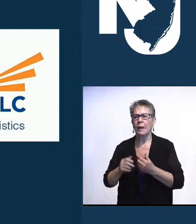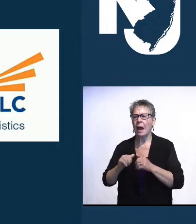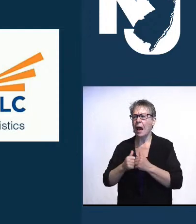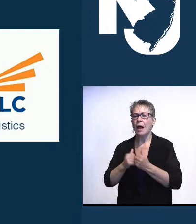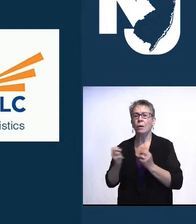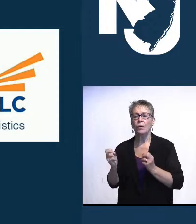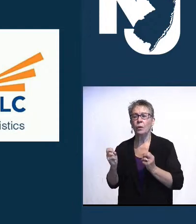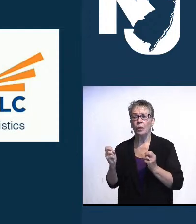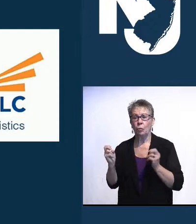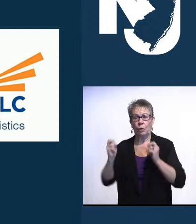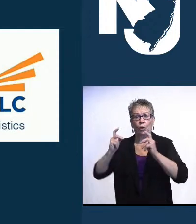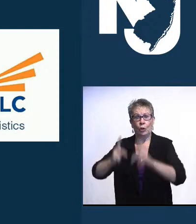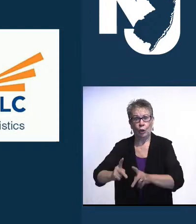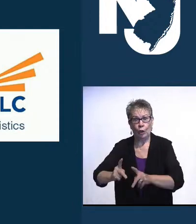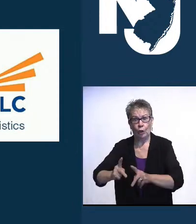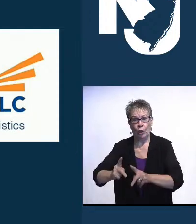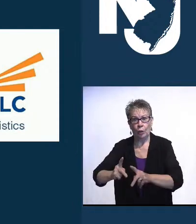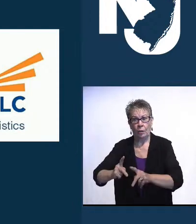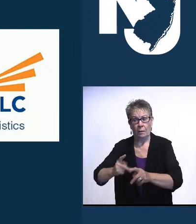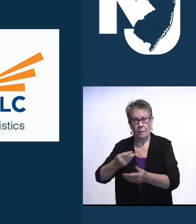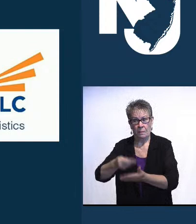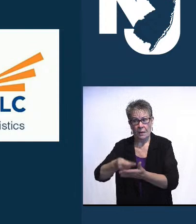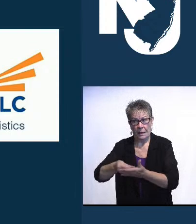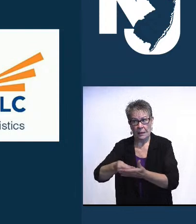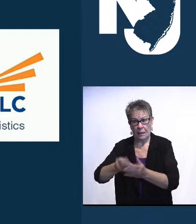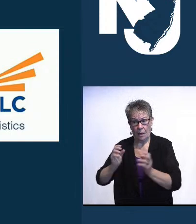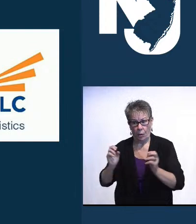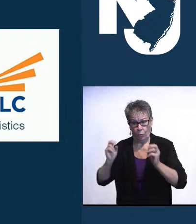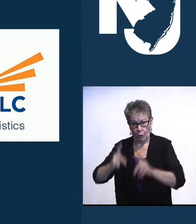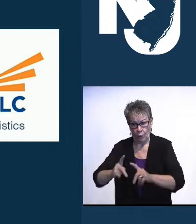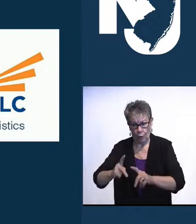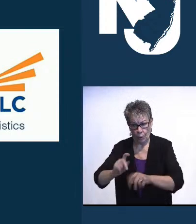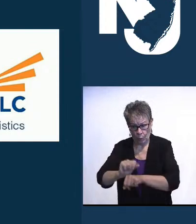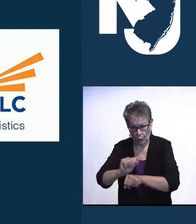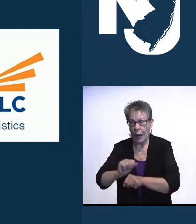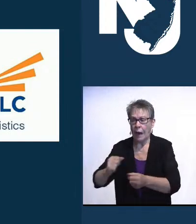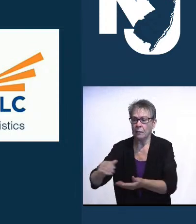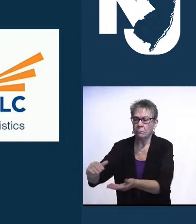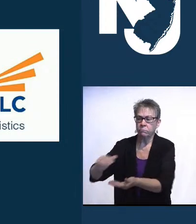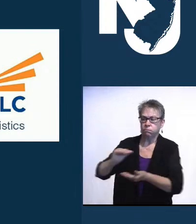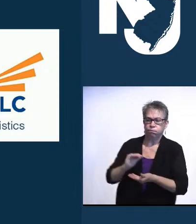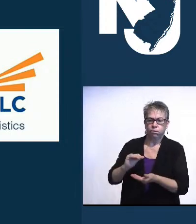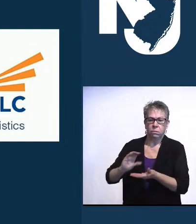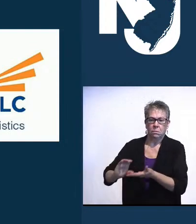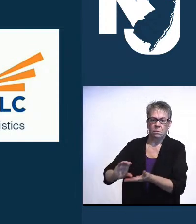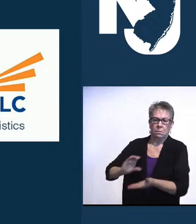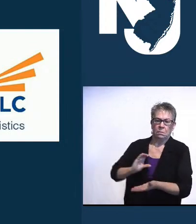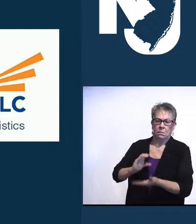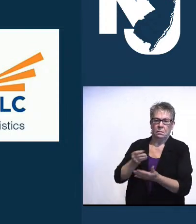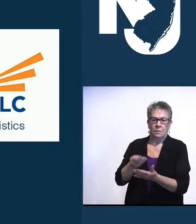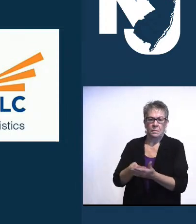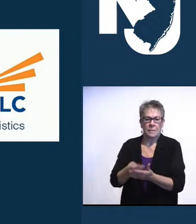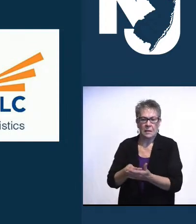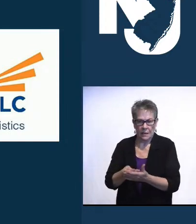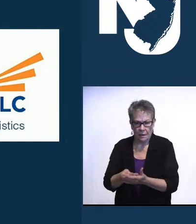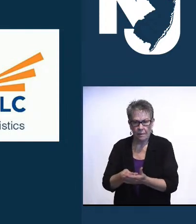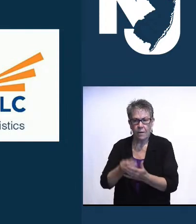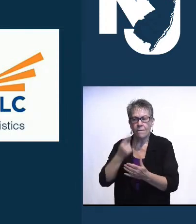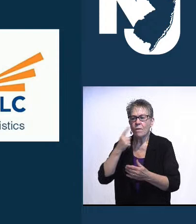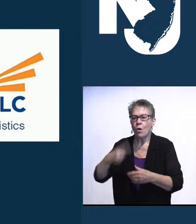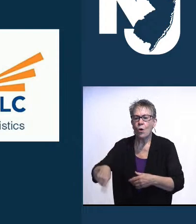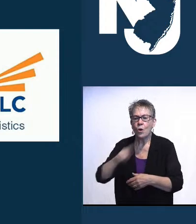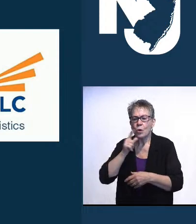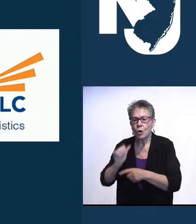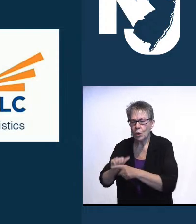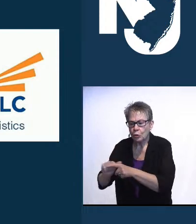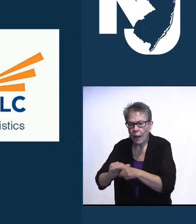costs. And by the way, that the new worker also got a $500 signing bonus when they began, a valuable incentive